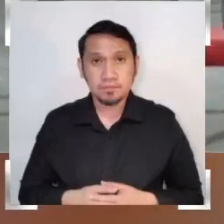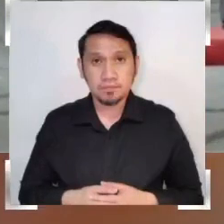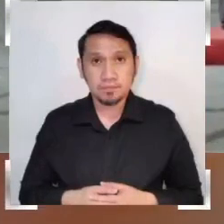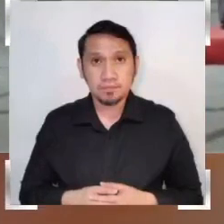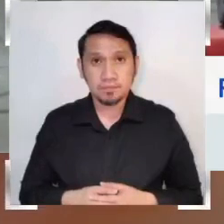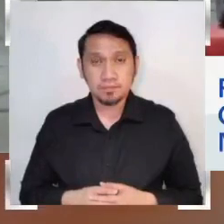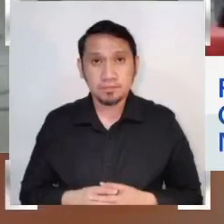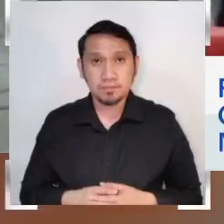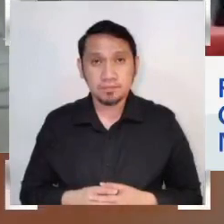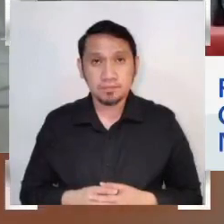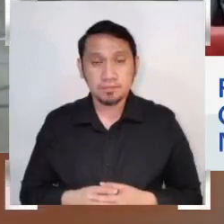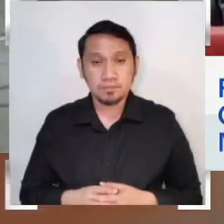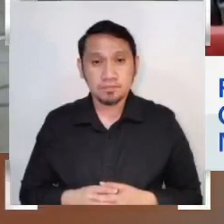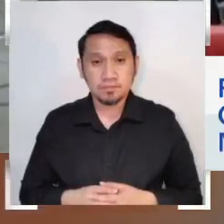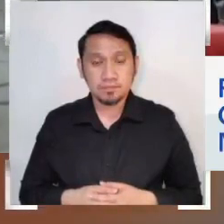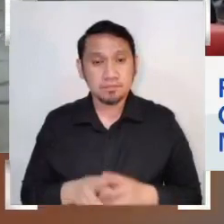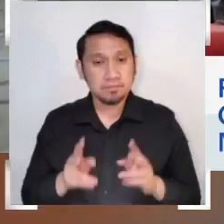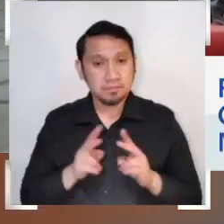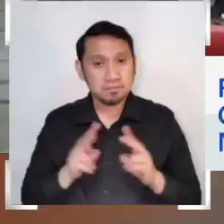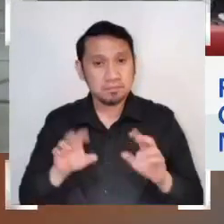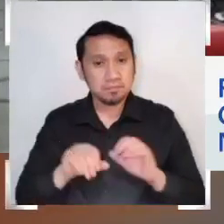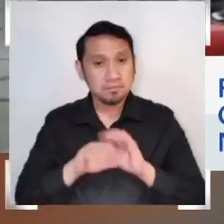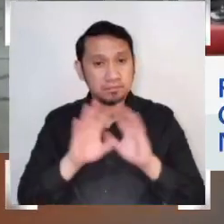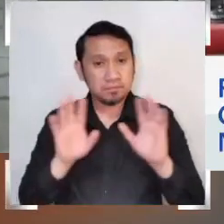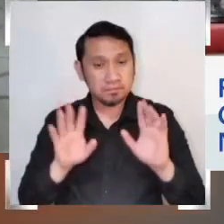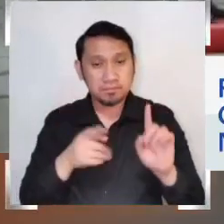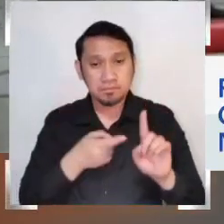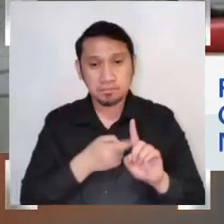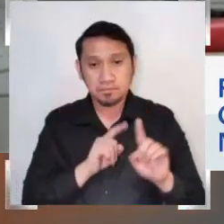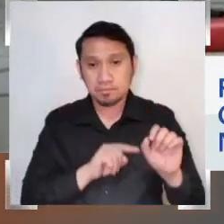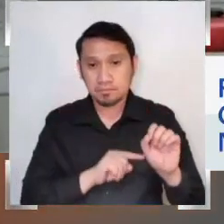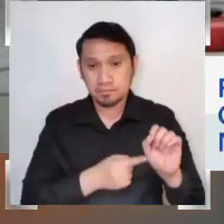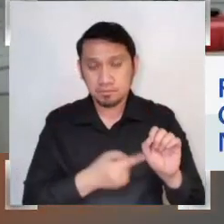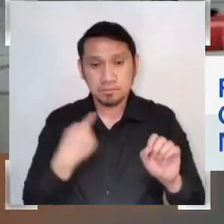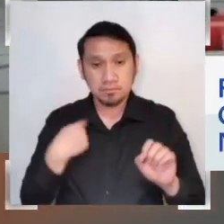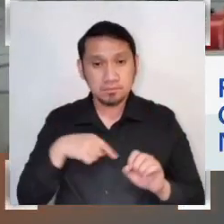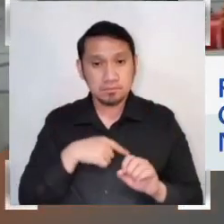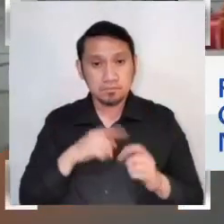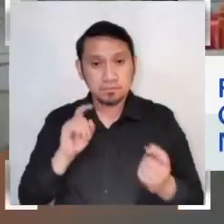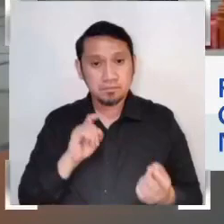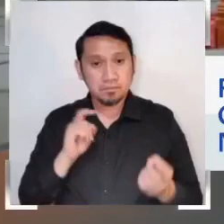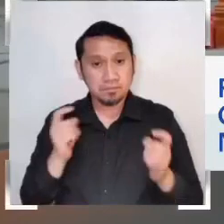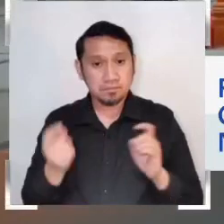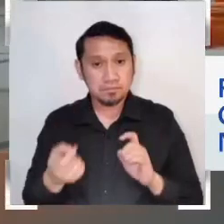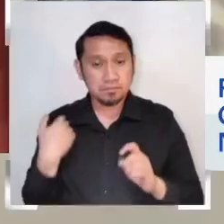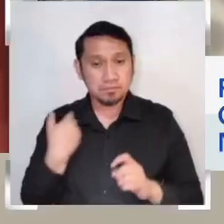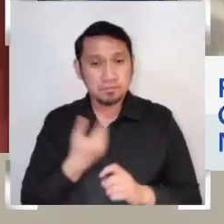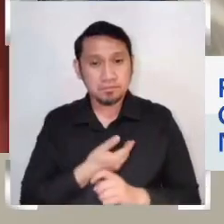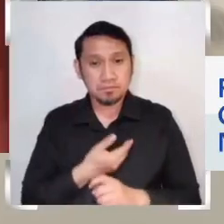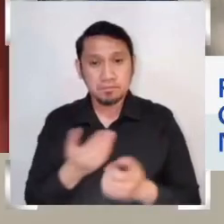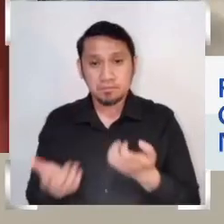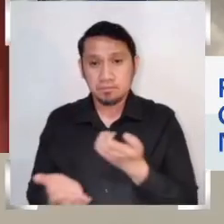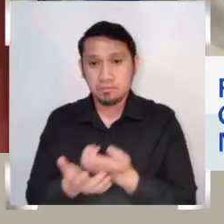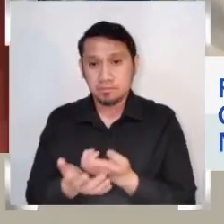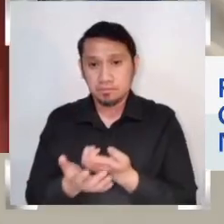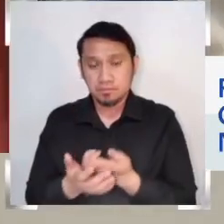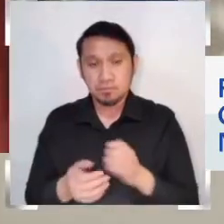It became very clear from the very beginning that as we transform our economy, one of